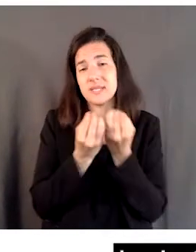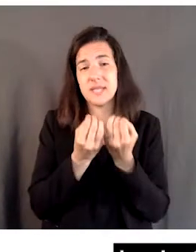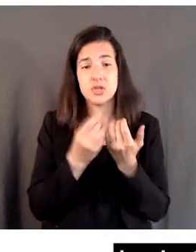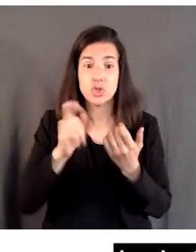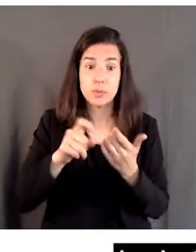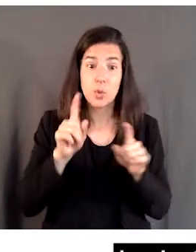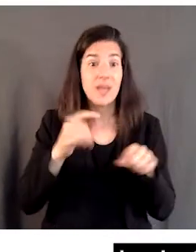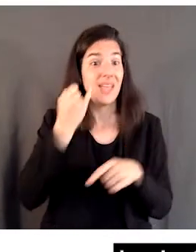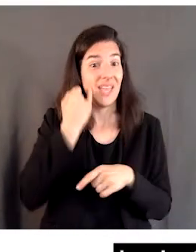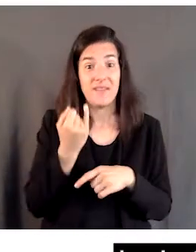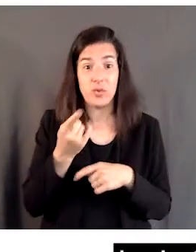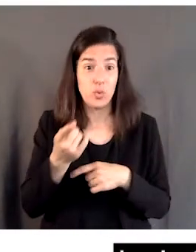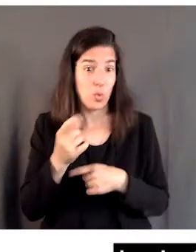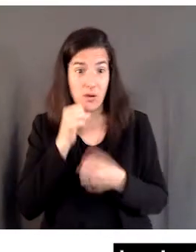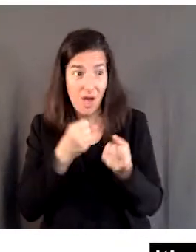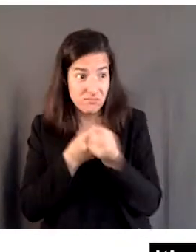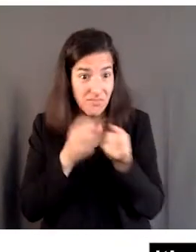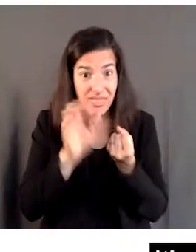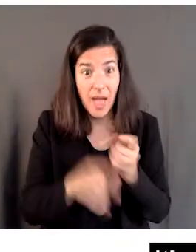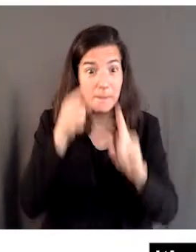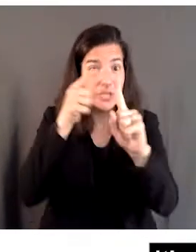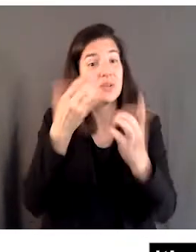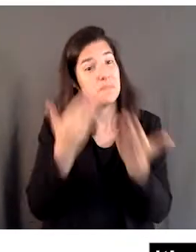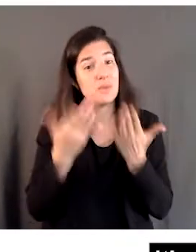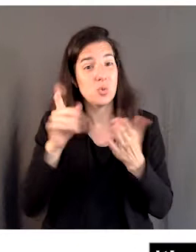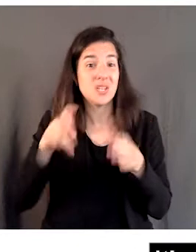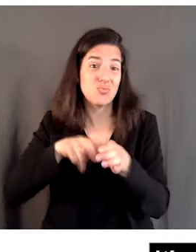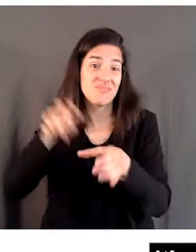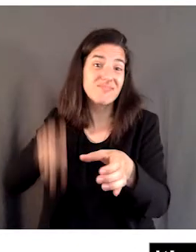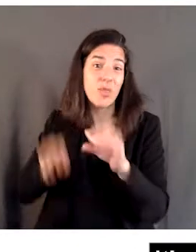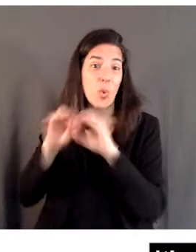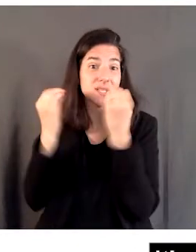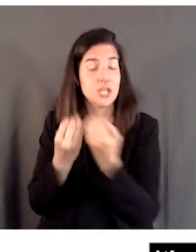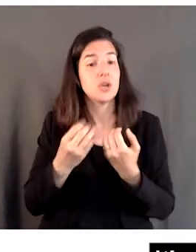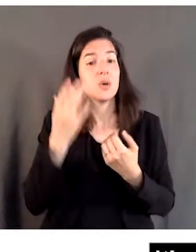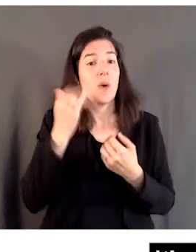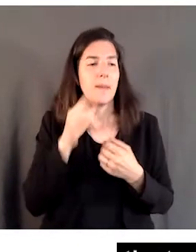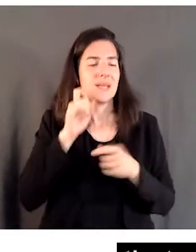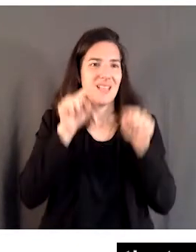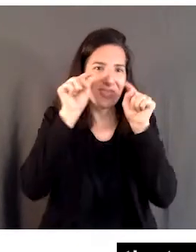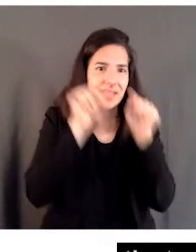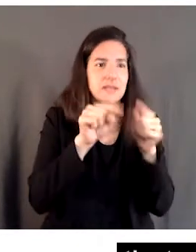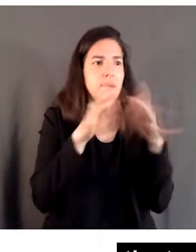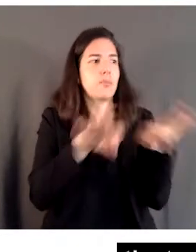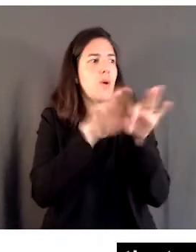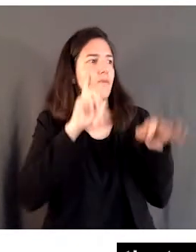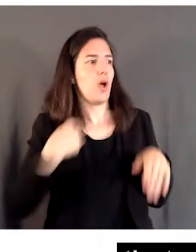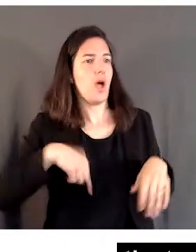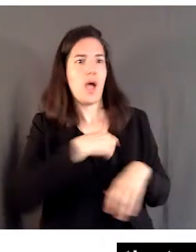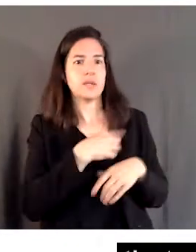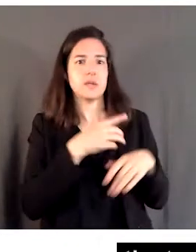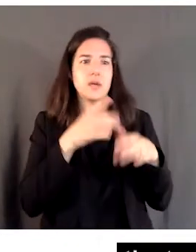you may be in the wrong organization, because this is what is important for us and for the communities that we serve.